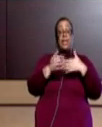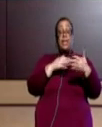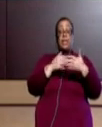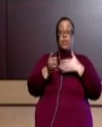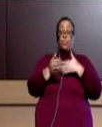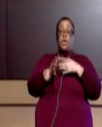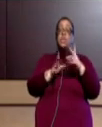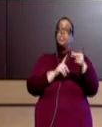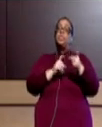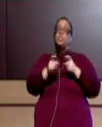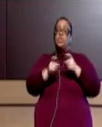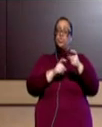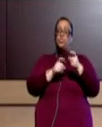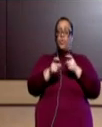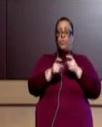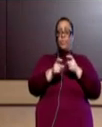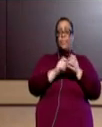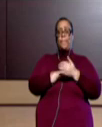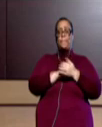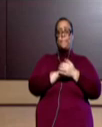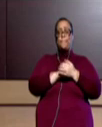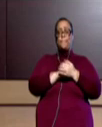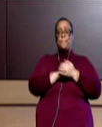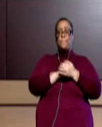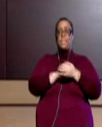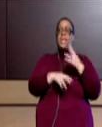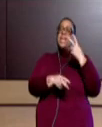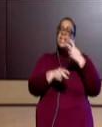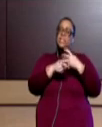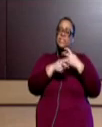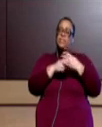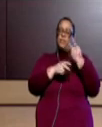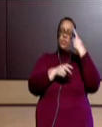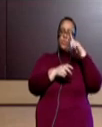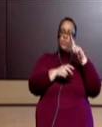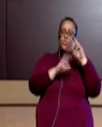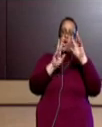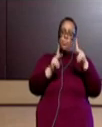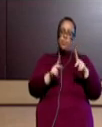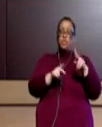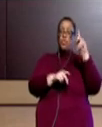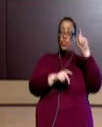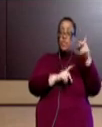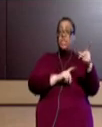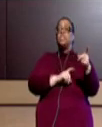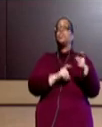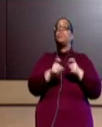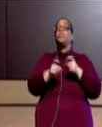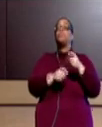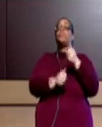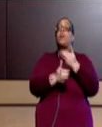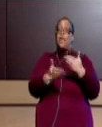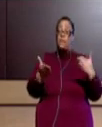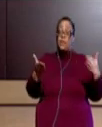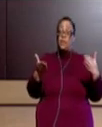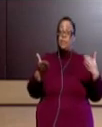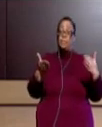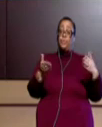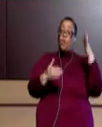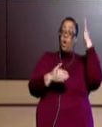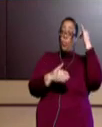a control freaks as well. This is very difficult for a control freak. Oh, yeah, because control is